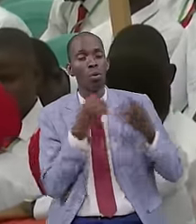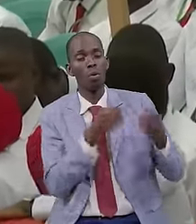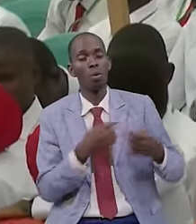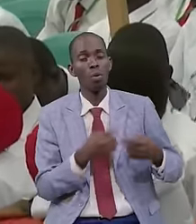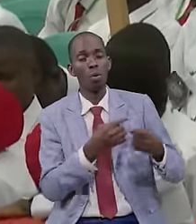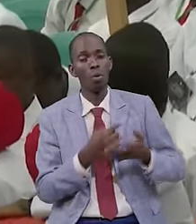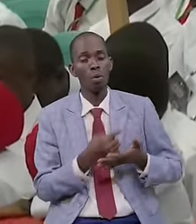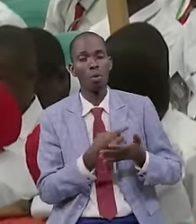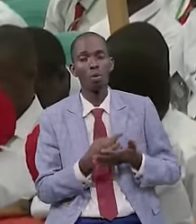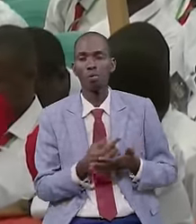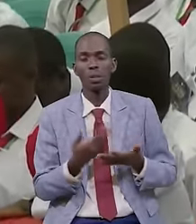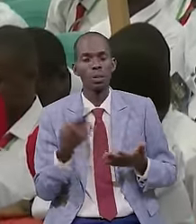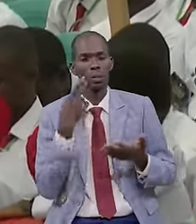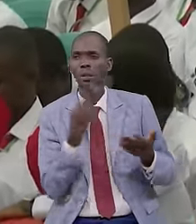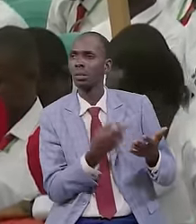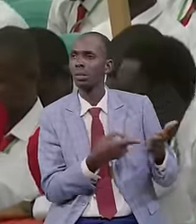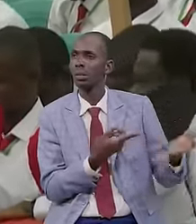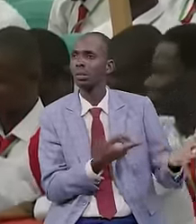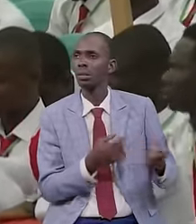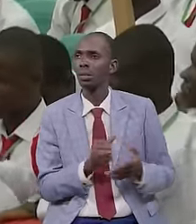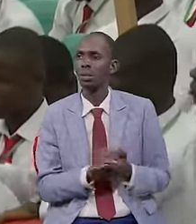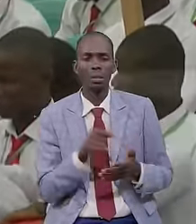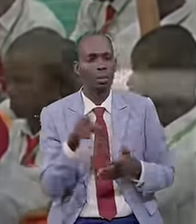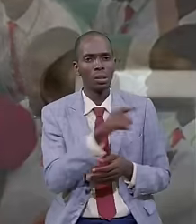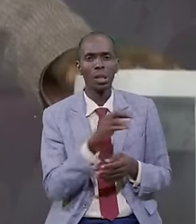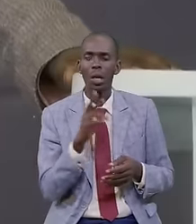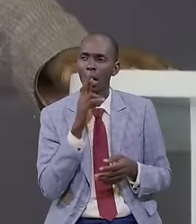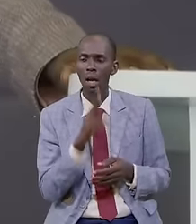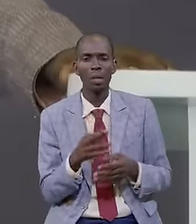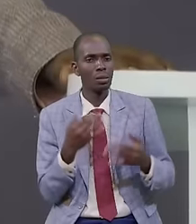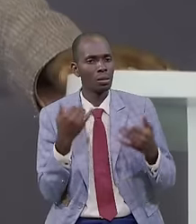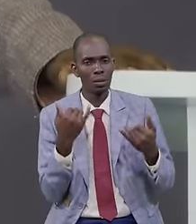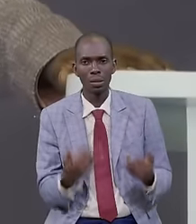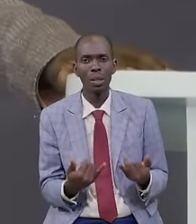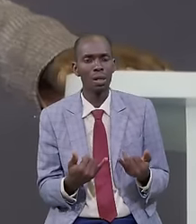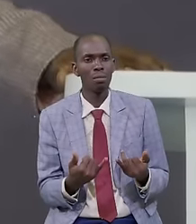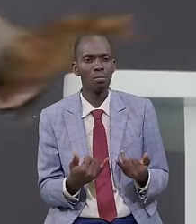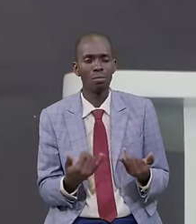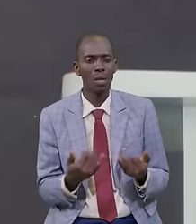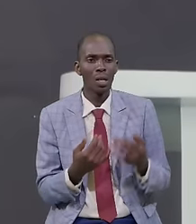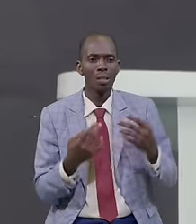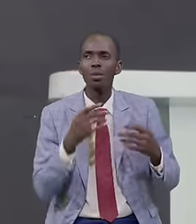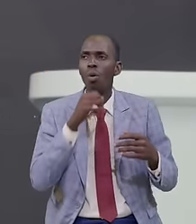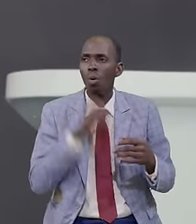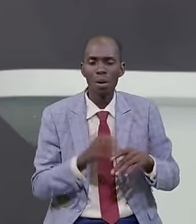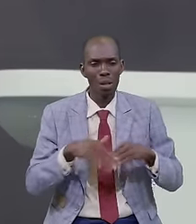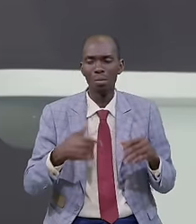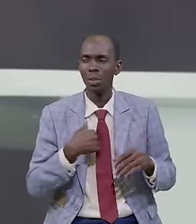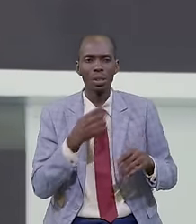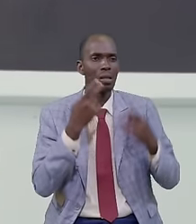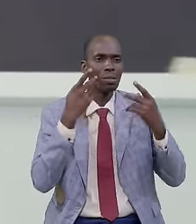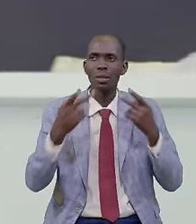that, this one, they're adult people. They've seen this, they've seen that. They've come to the